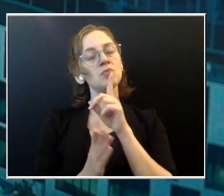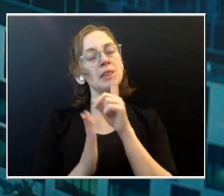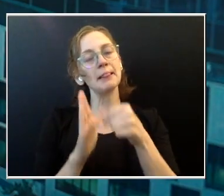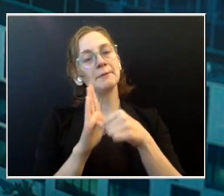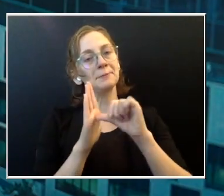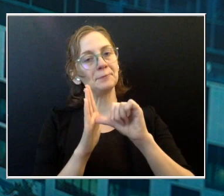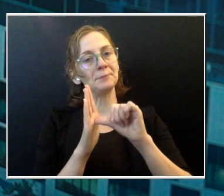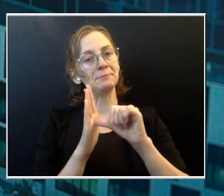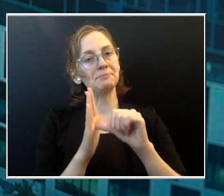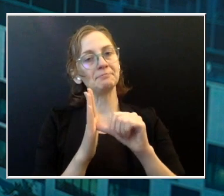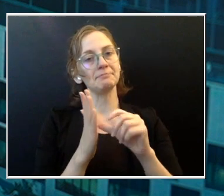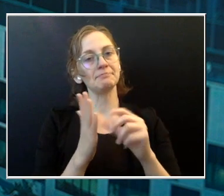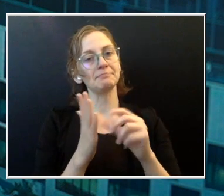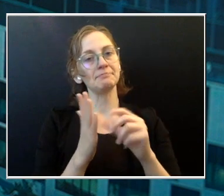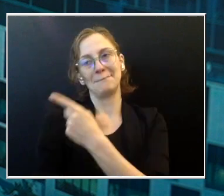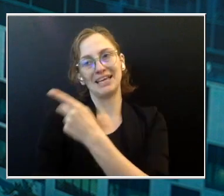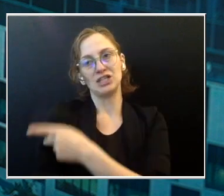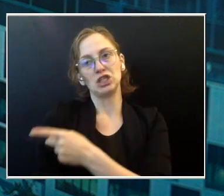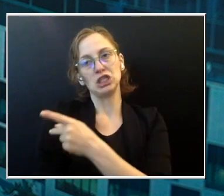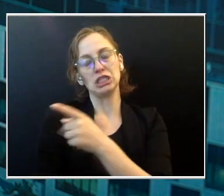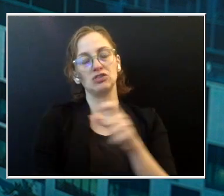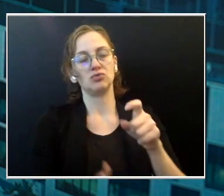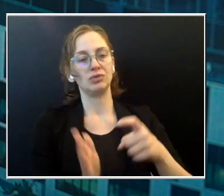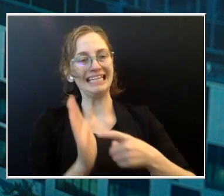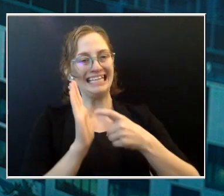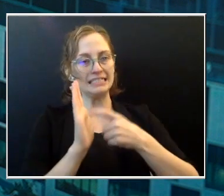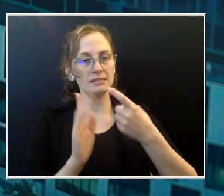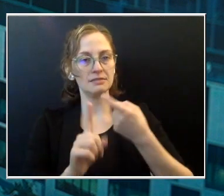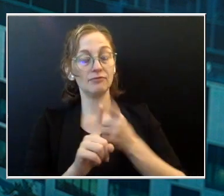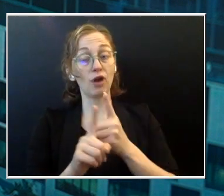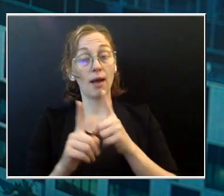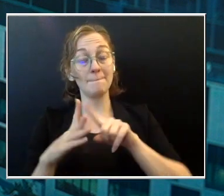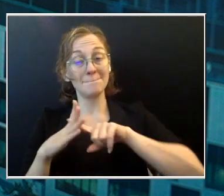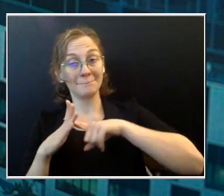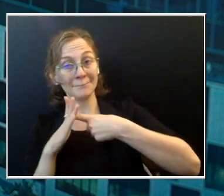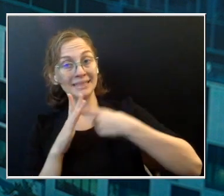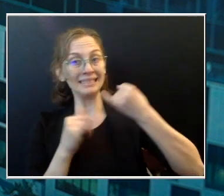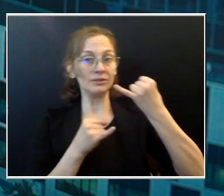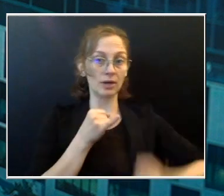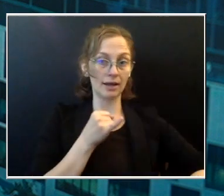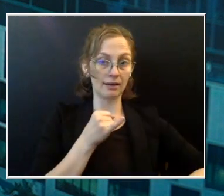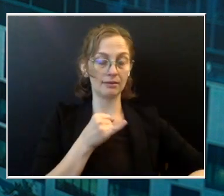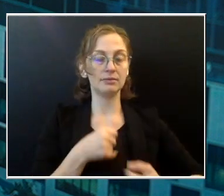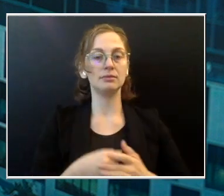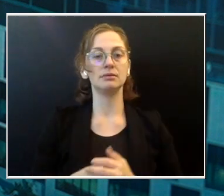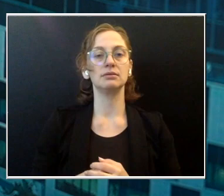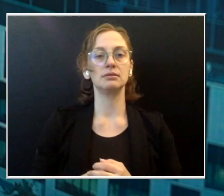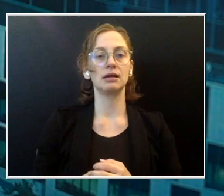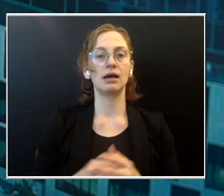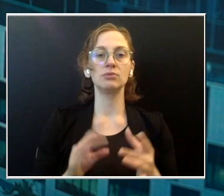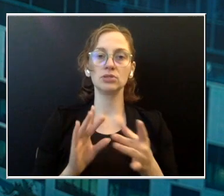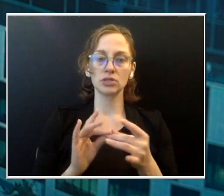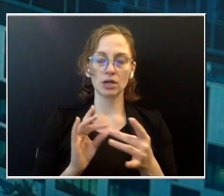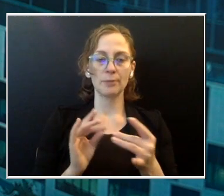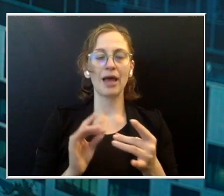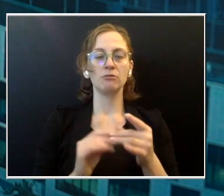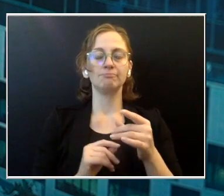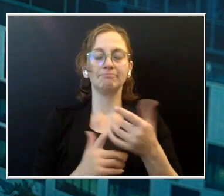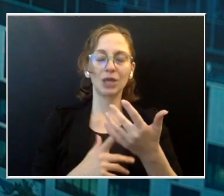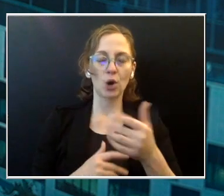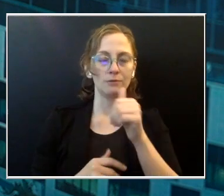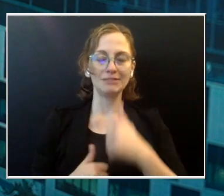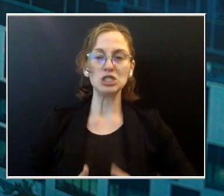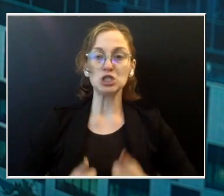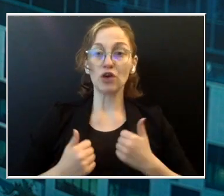from beginning to end. And I was mentioning about the survivorship team before, recognizing something was going on. You need the surgical